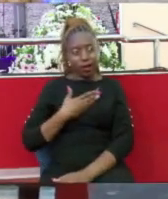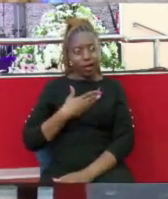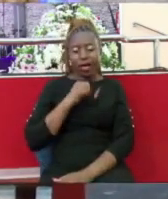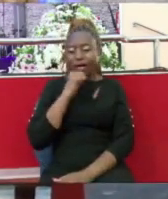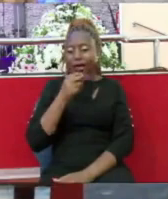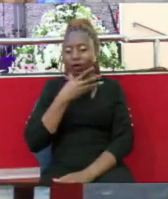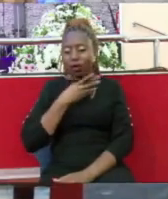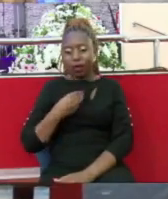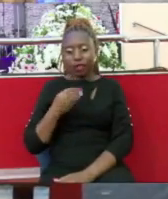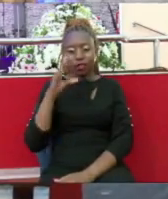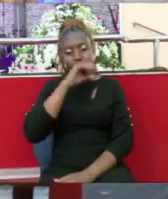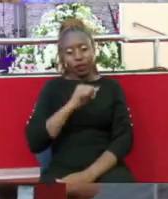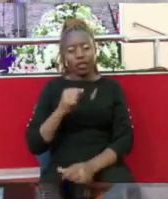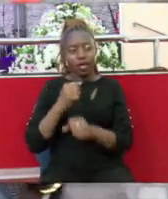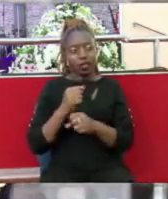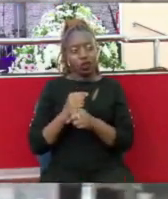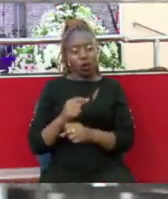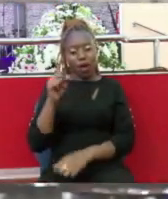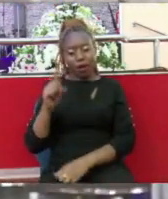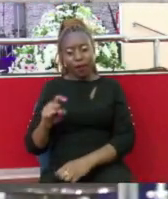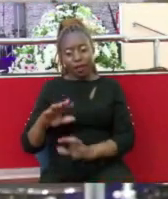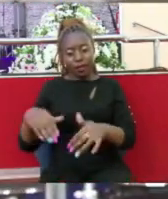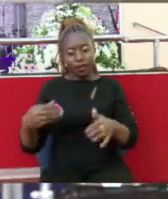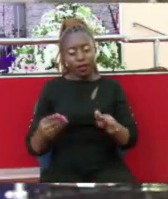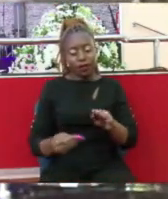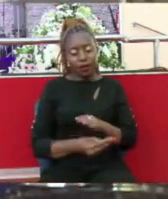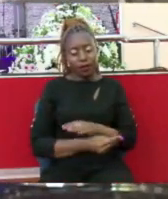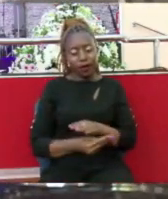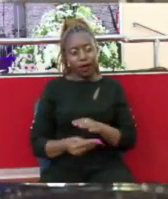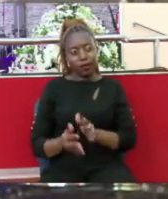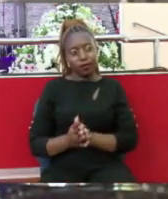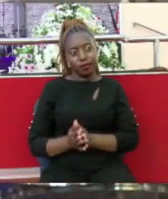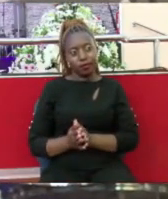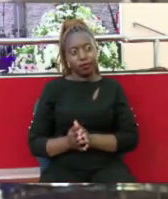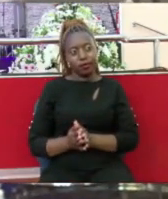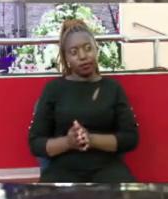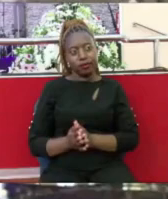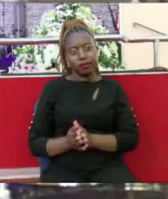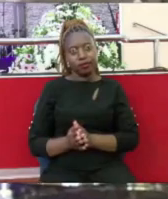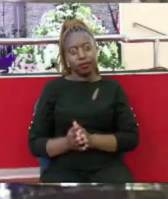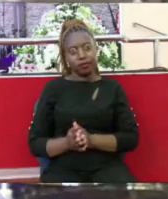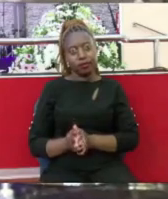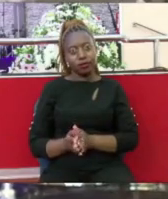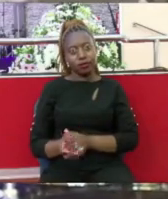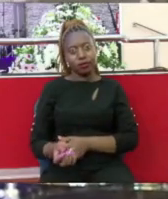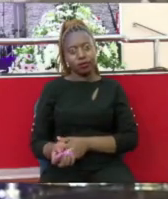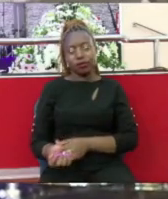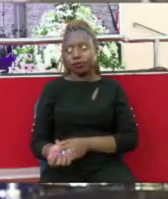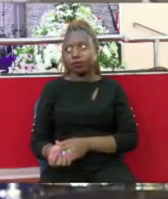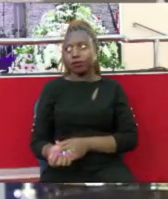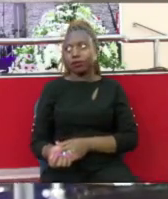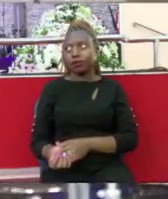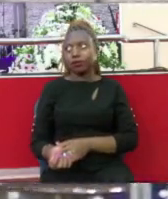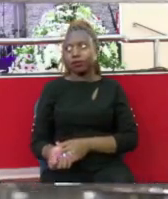job. Heri ningelitoa honga ili apate kazi. I'm sure you followed probably you could have followed the